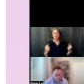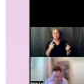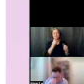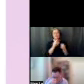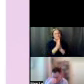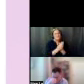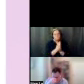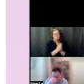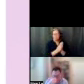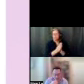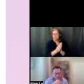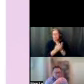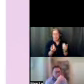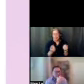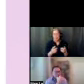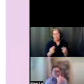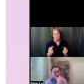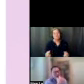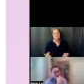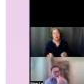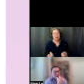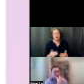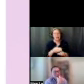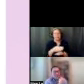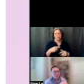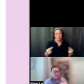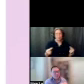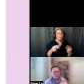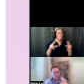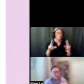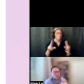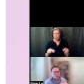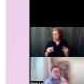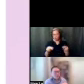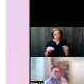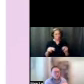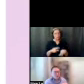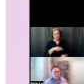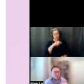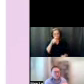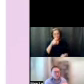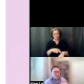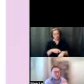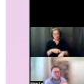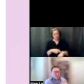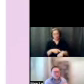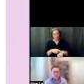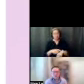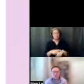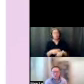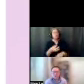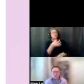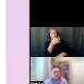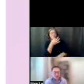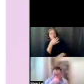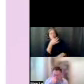And actually, in a couple of days, it will be my 21st anniversary of the